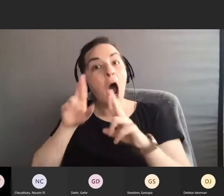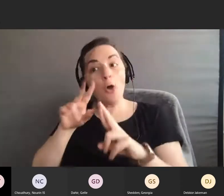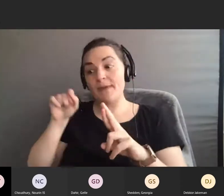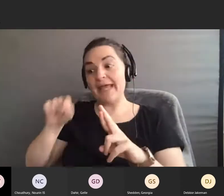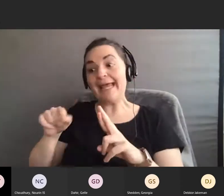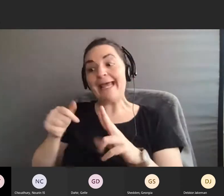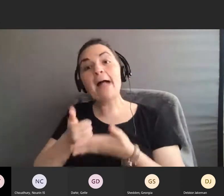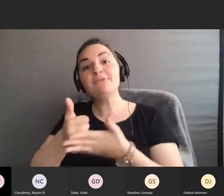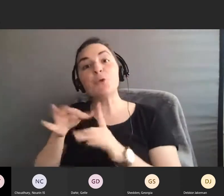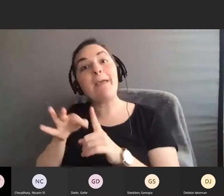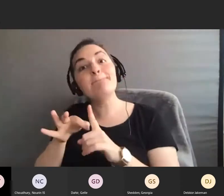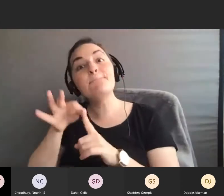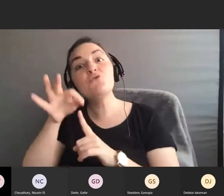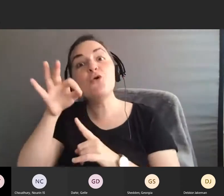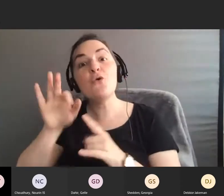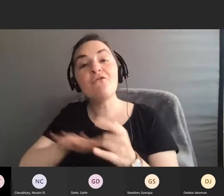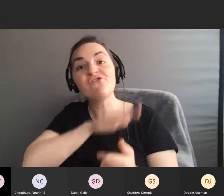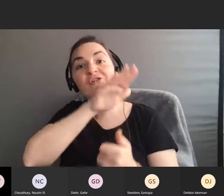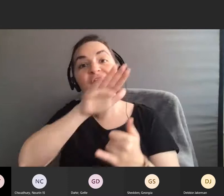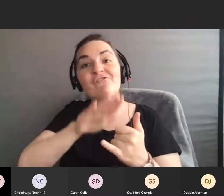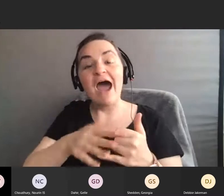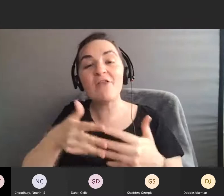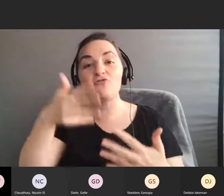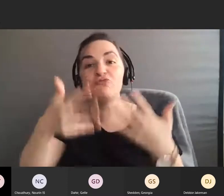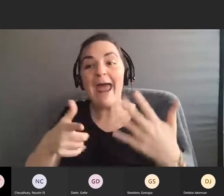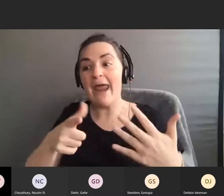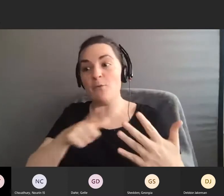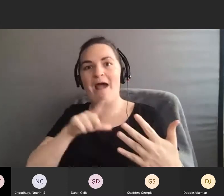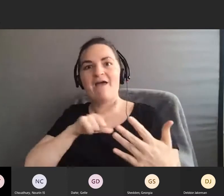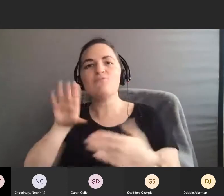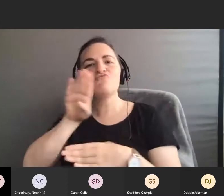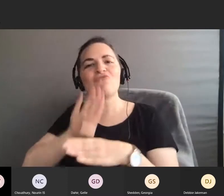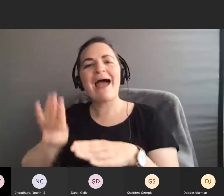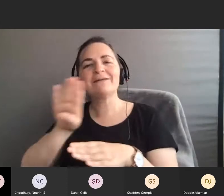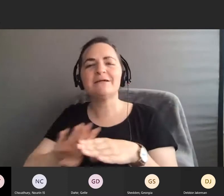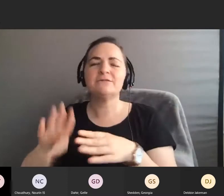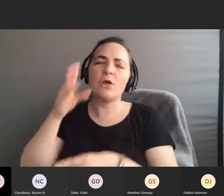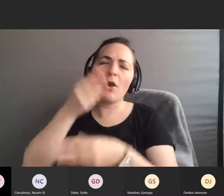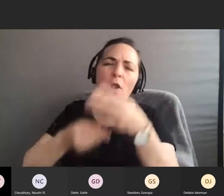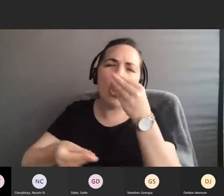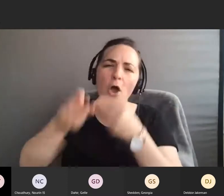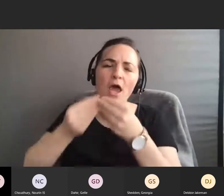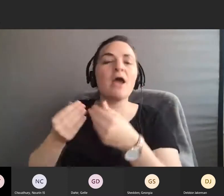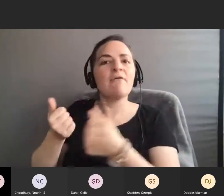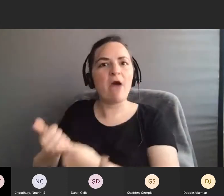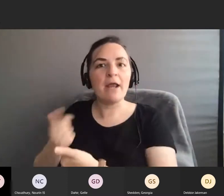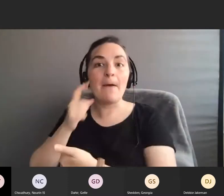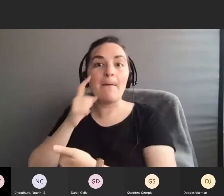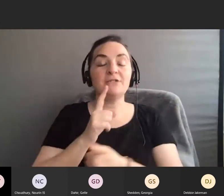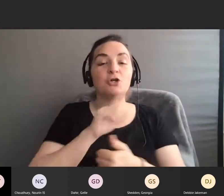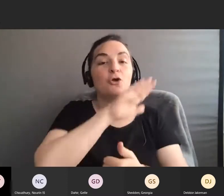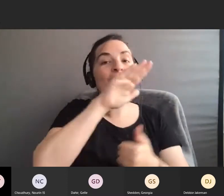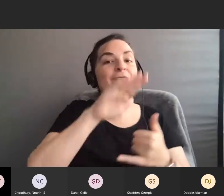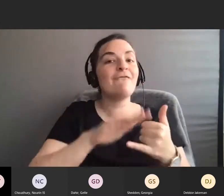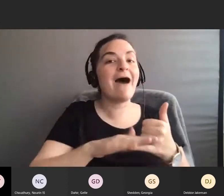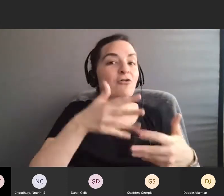grade, but they do not have a direct connection to the final grade that you're going to get for this module.